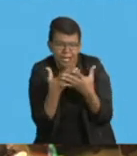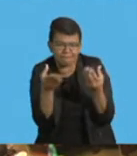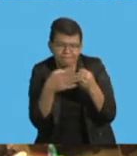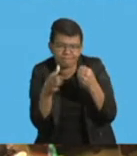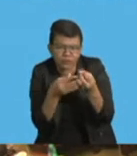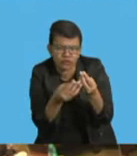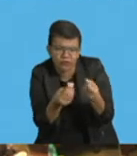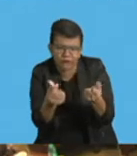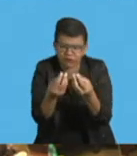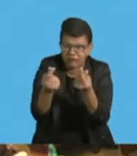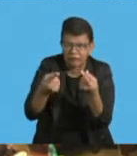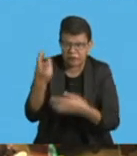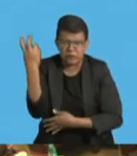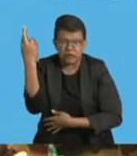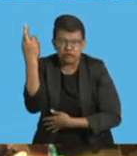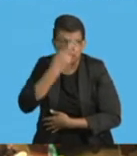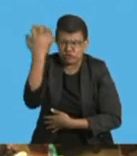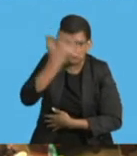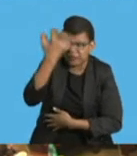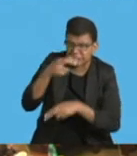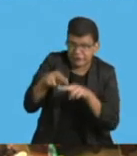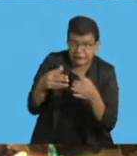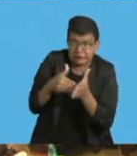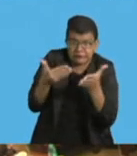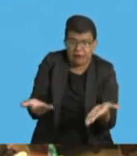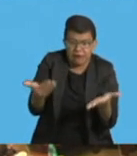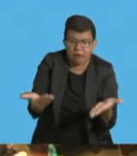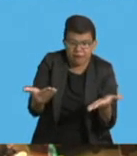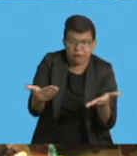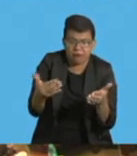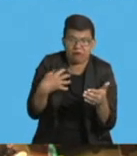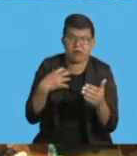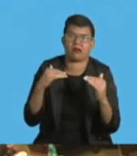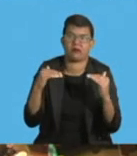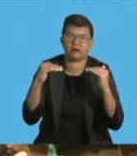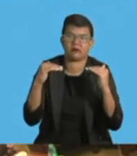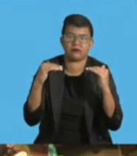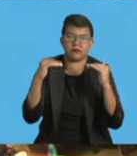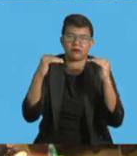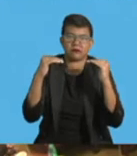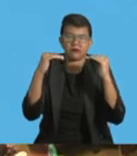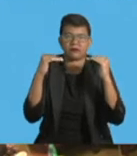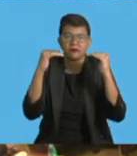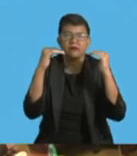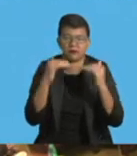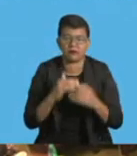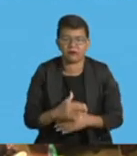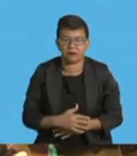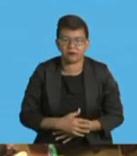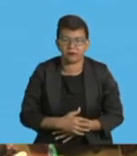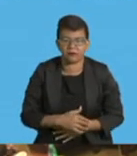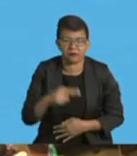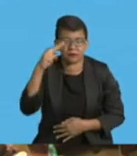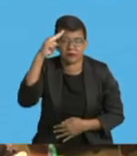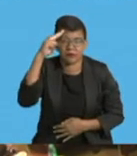that Fiji is rising to this challenge. In New York, we will be unveiling an enhanced NDC, our nationally